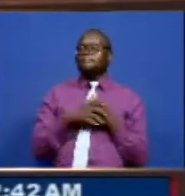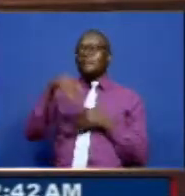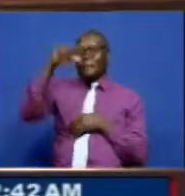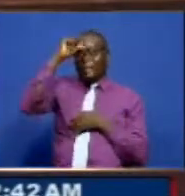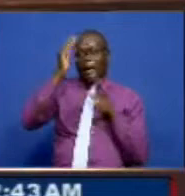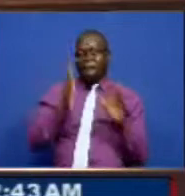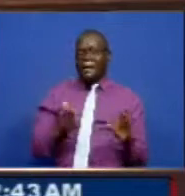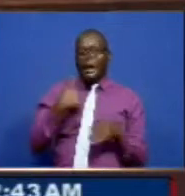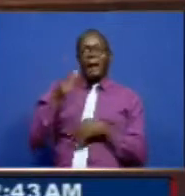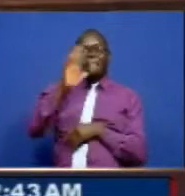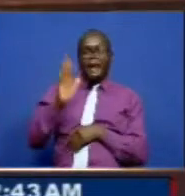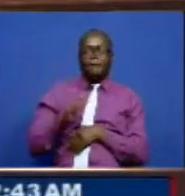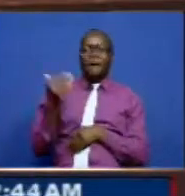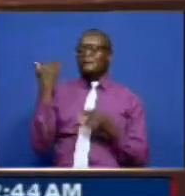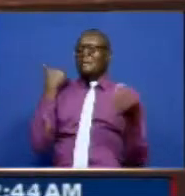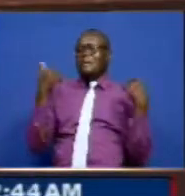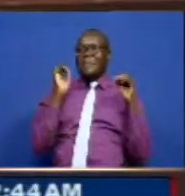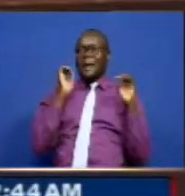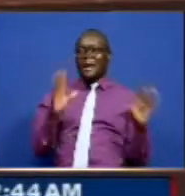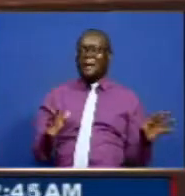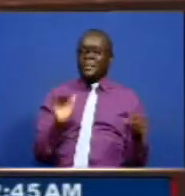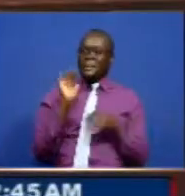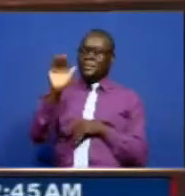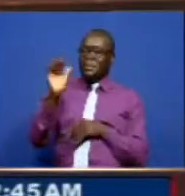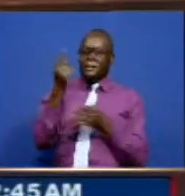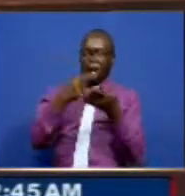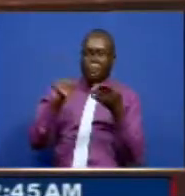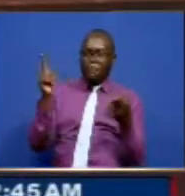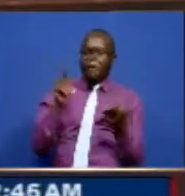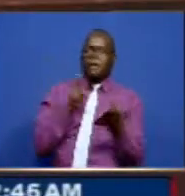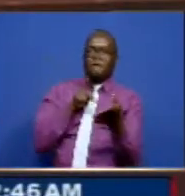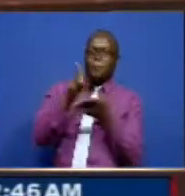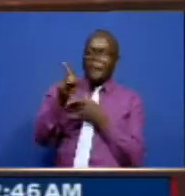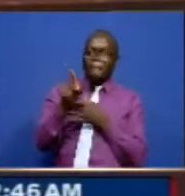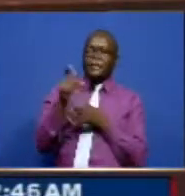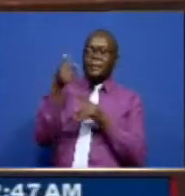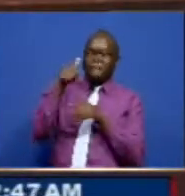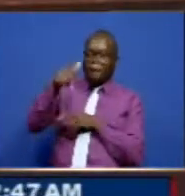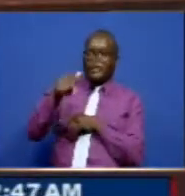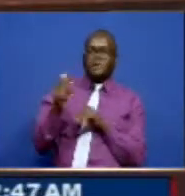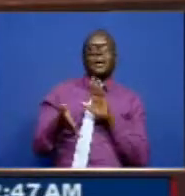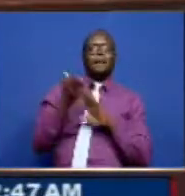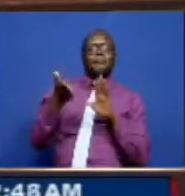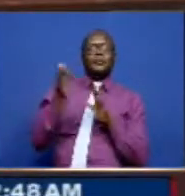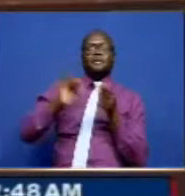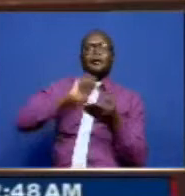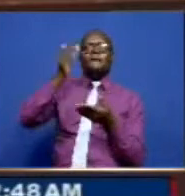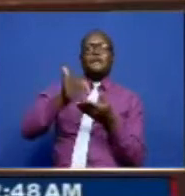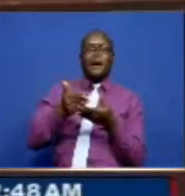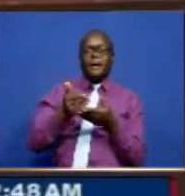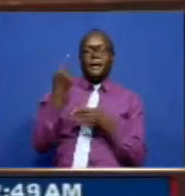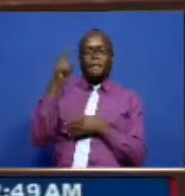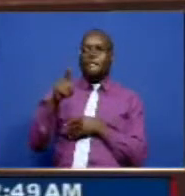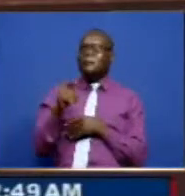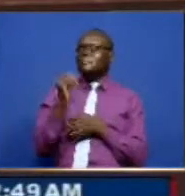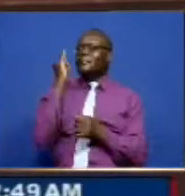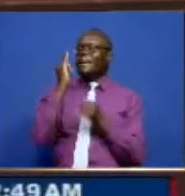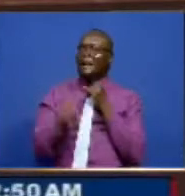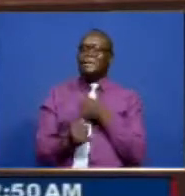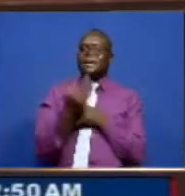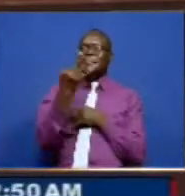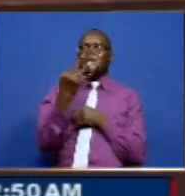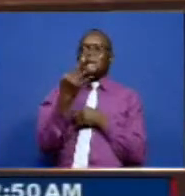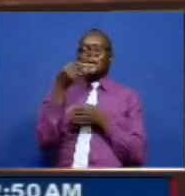Governor has never bothered to seek approval of payments out of the emergency fund for the last 3